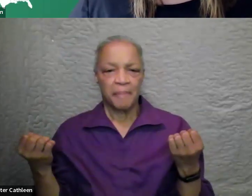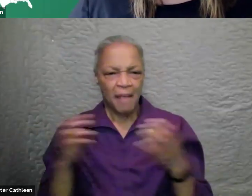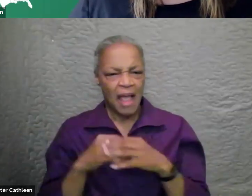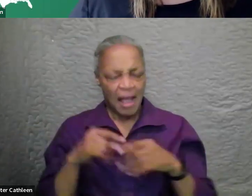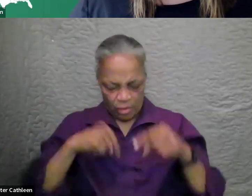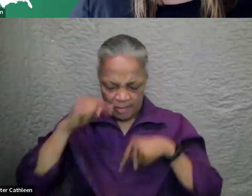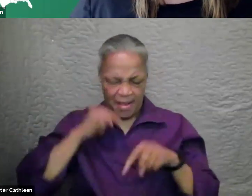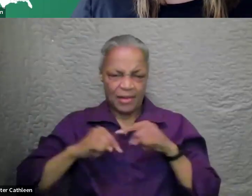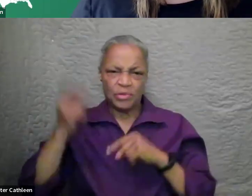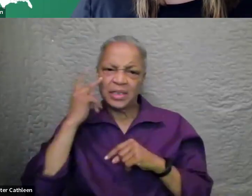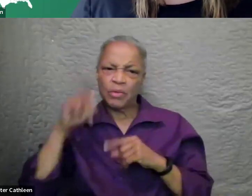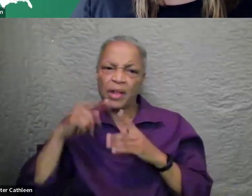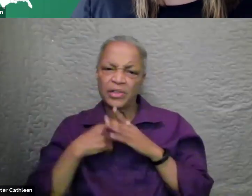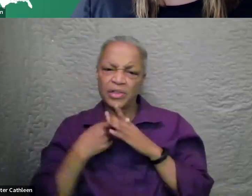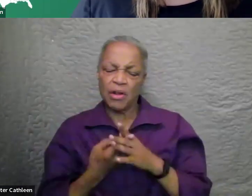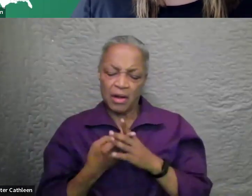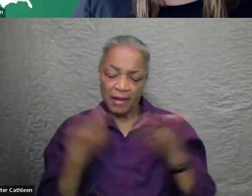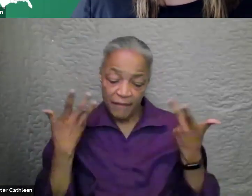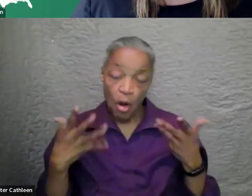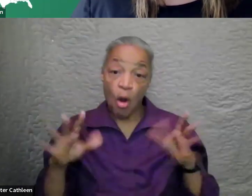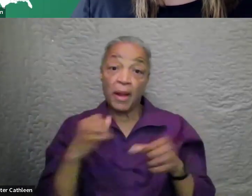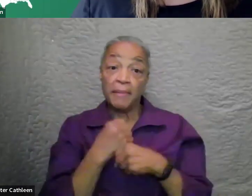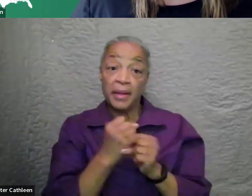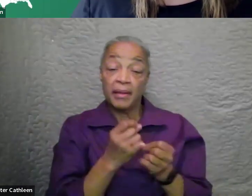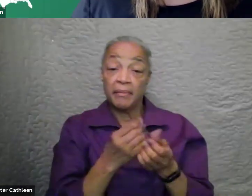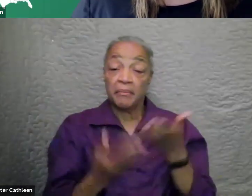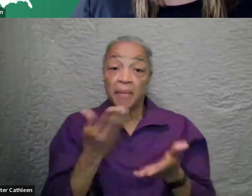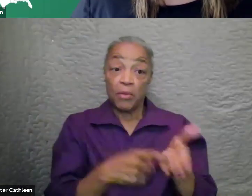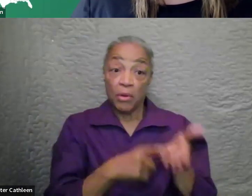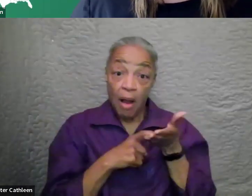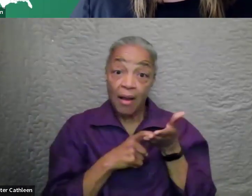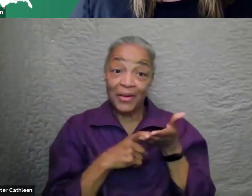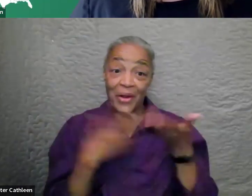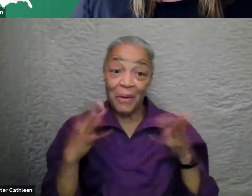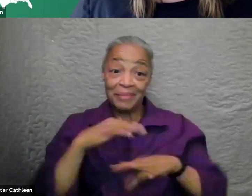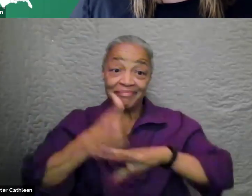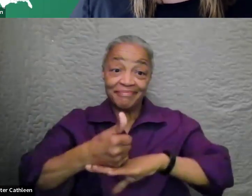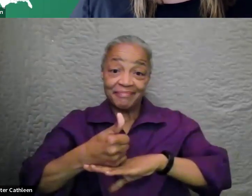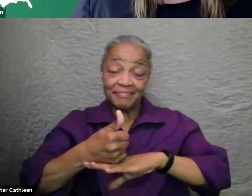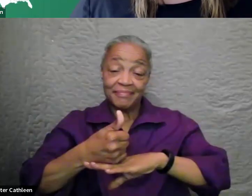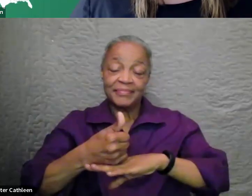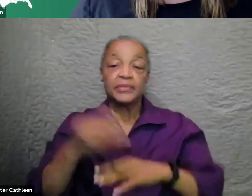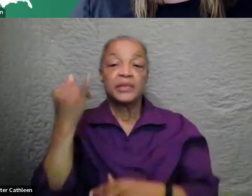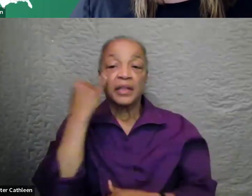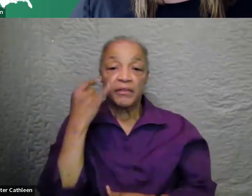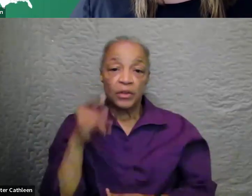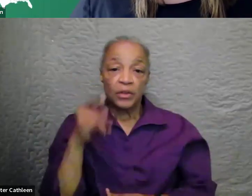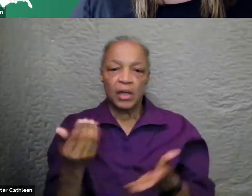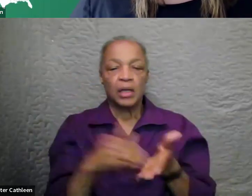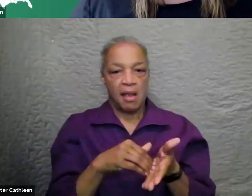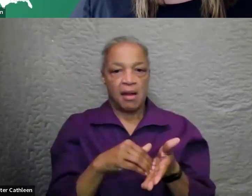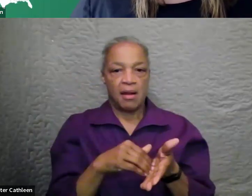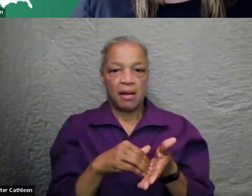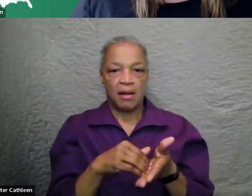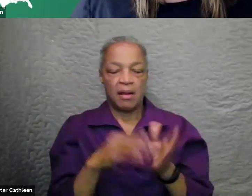the start date of those, but they already may be required, to be in place. And then if you're, again, an